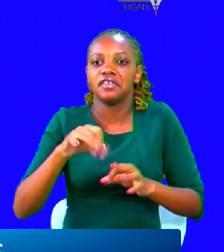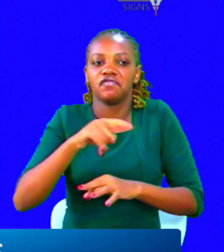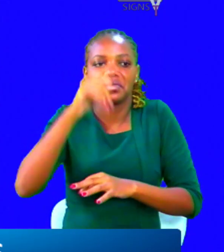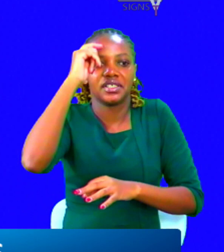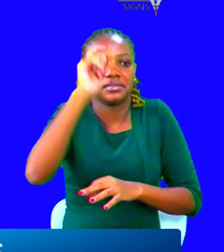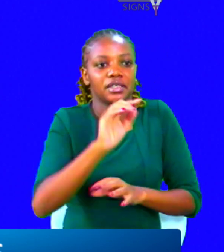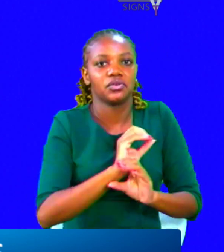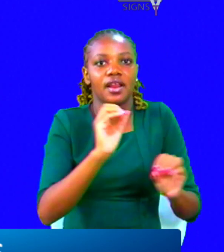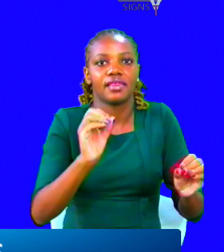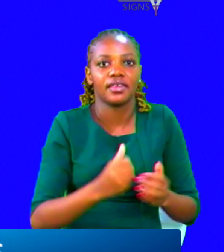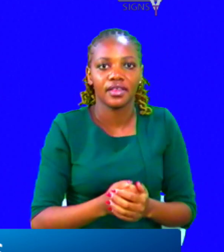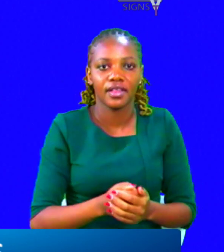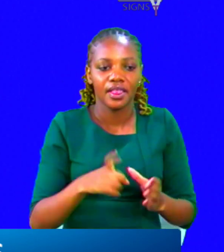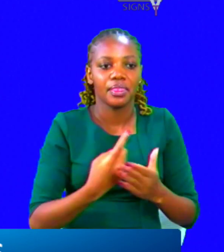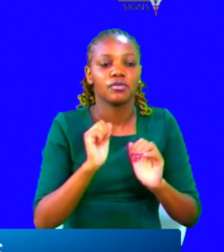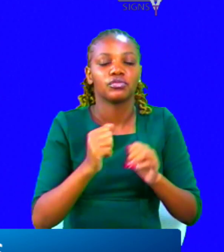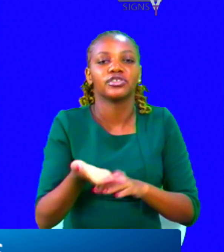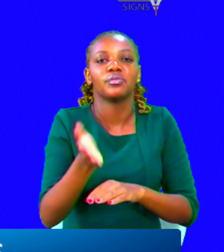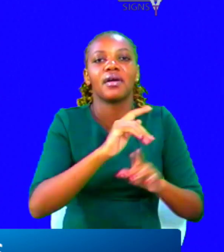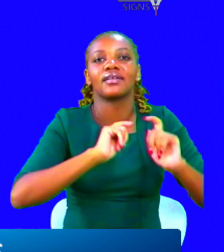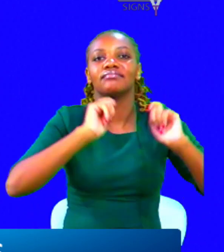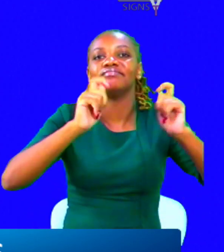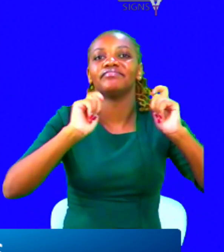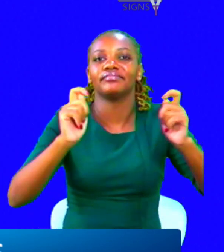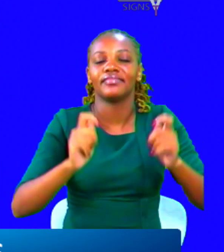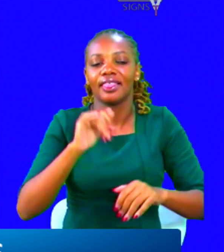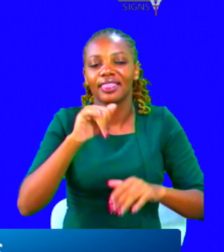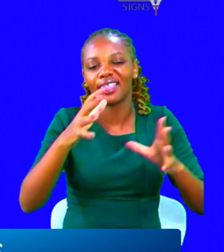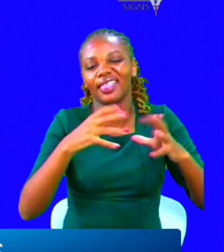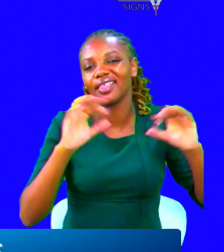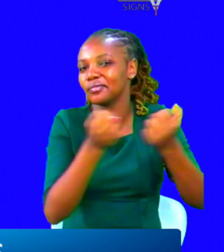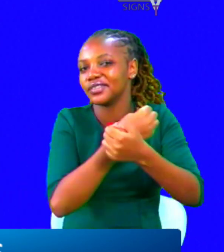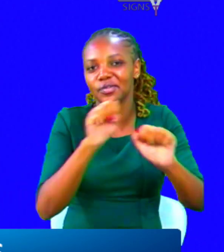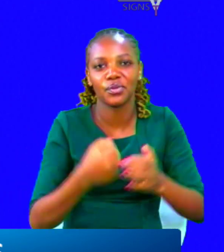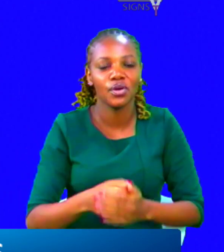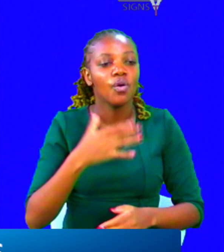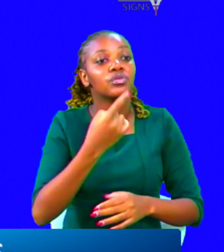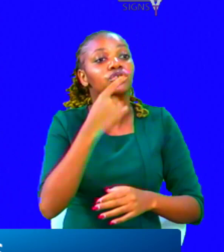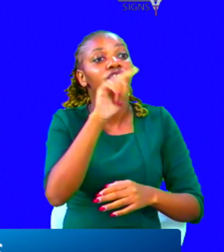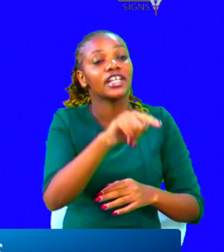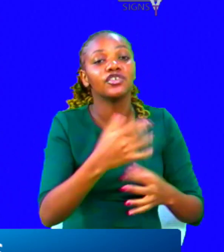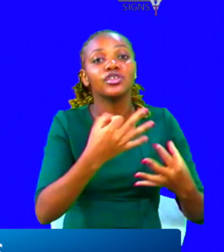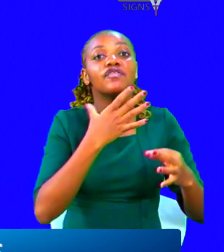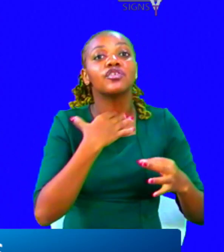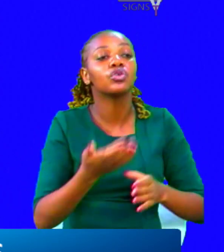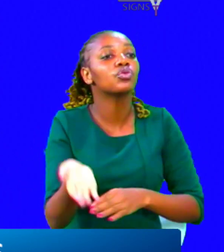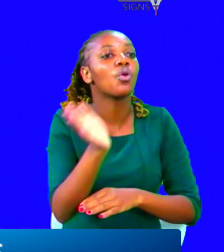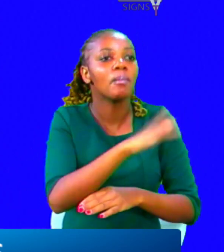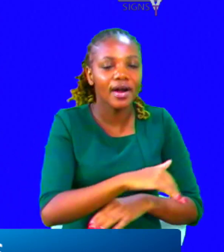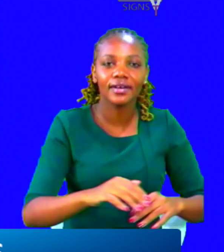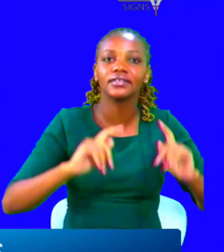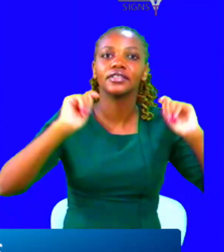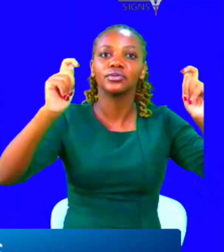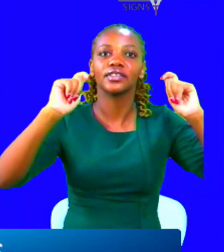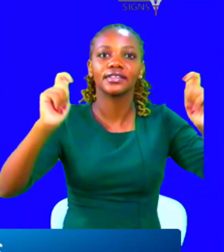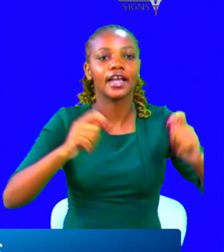if we don't do what you want, that you will go back to the streets. And we want to tell you, even those streets, if you want to